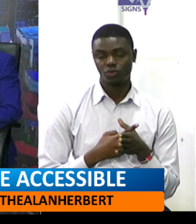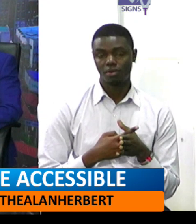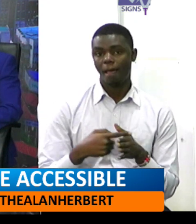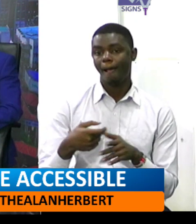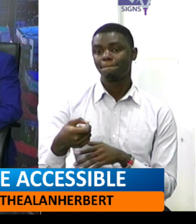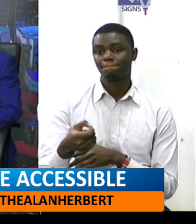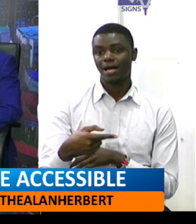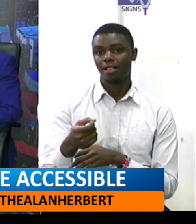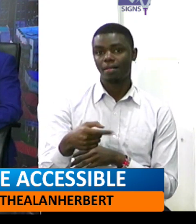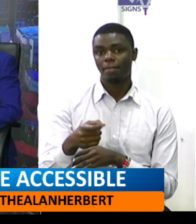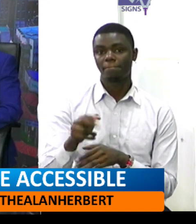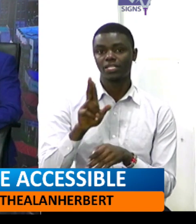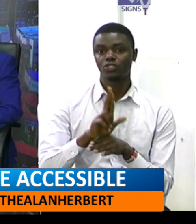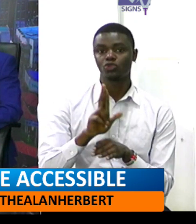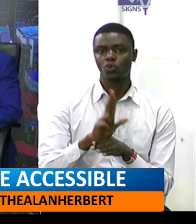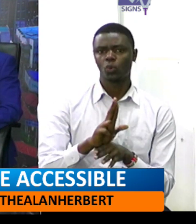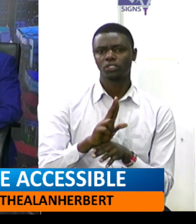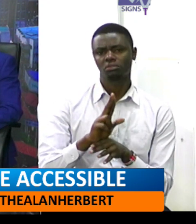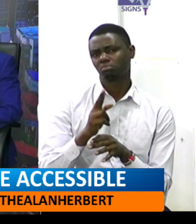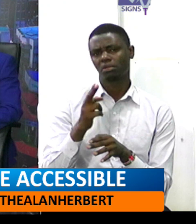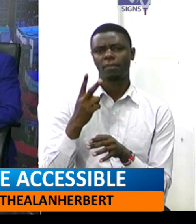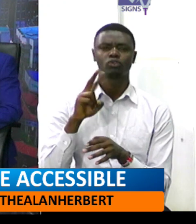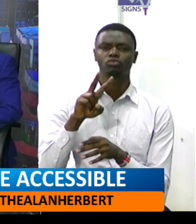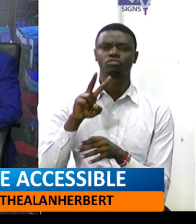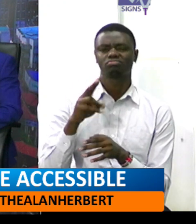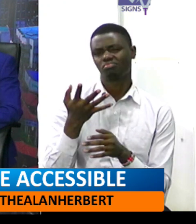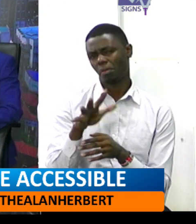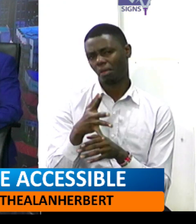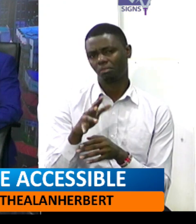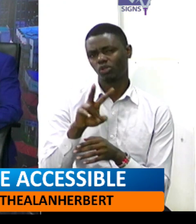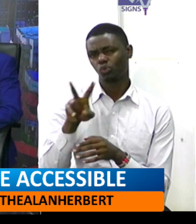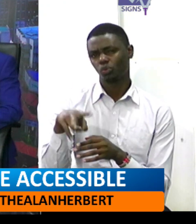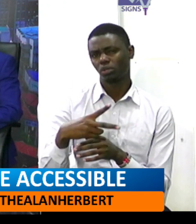month, they have to spend upwards of 2,000 roughly.